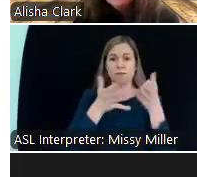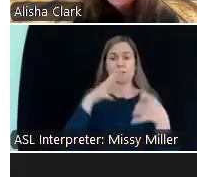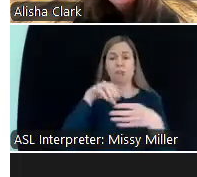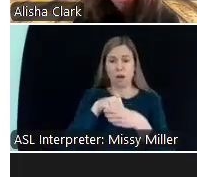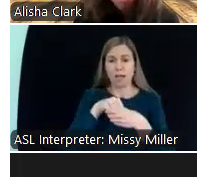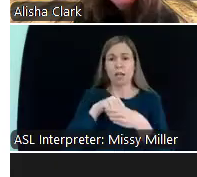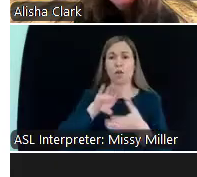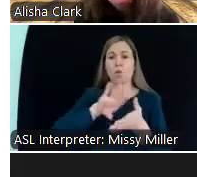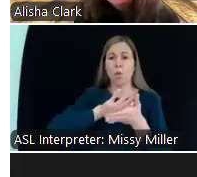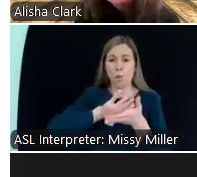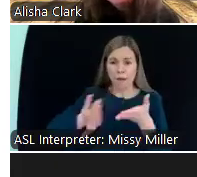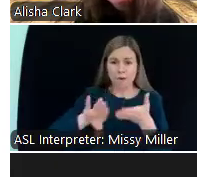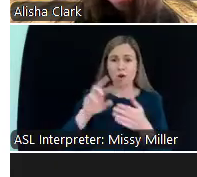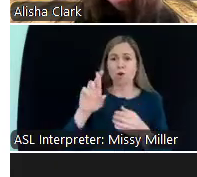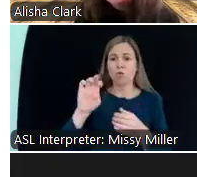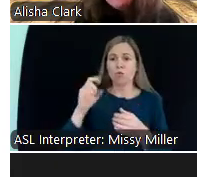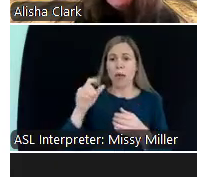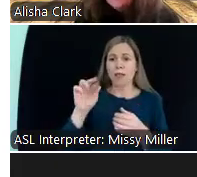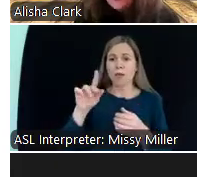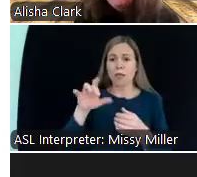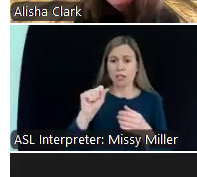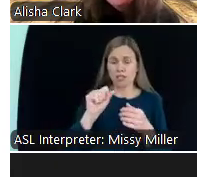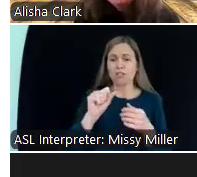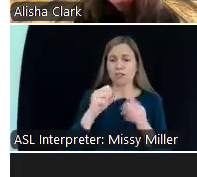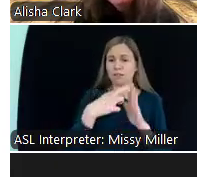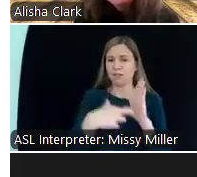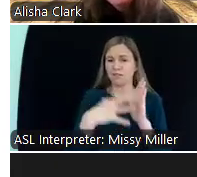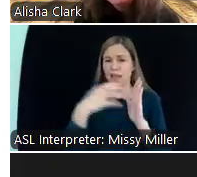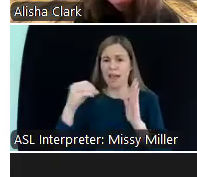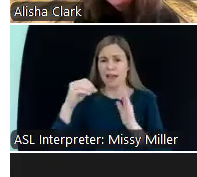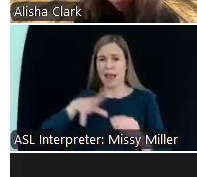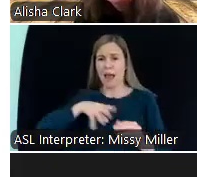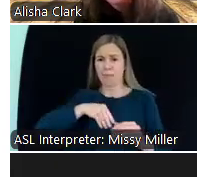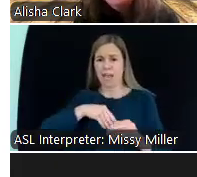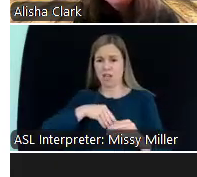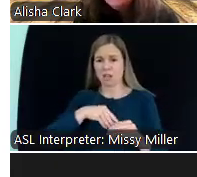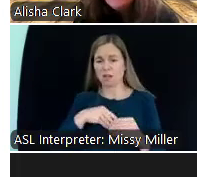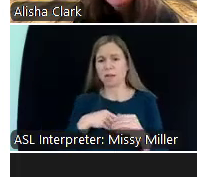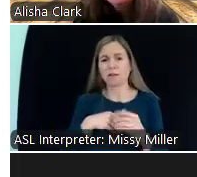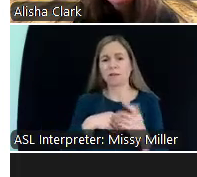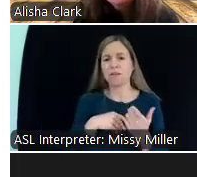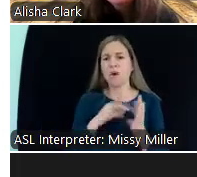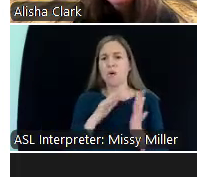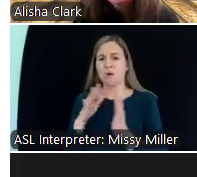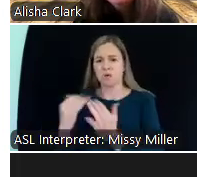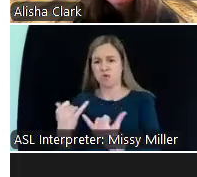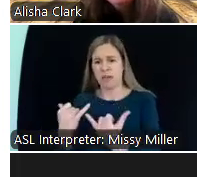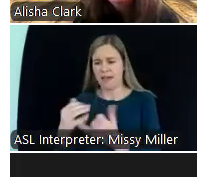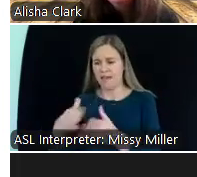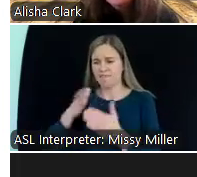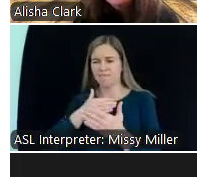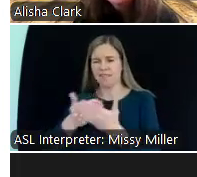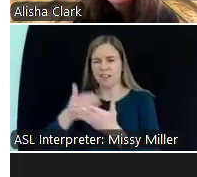applications. And before we end today, I will go through and provide some links and also get on